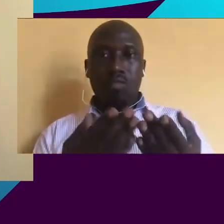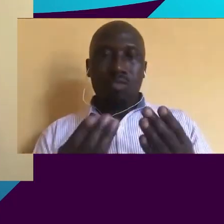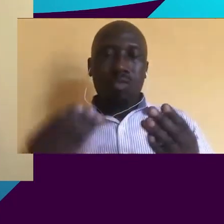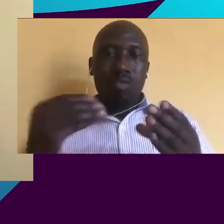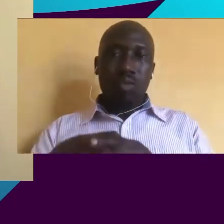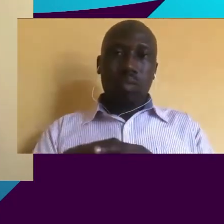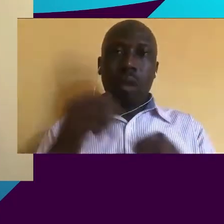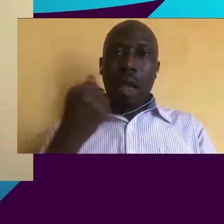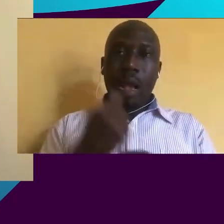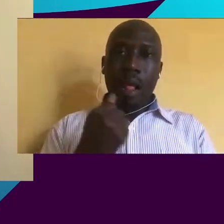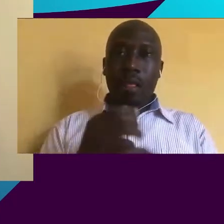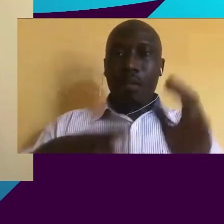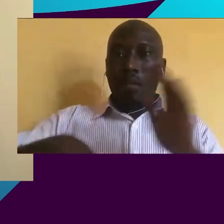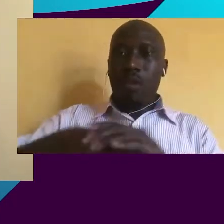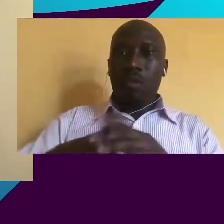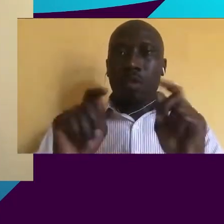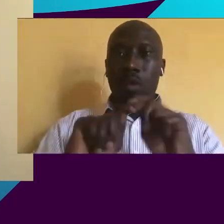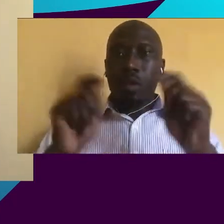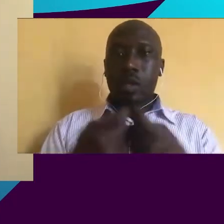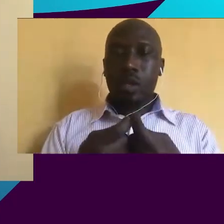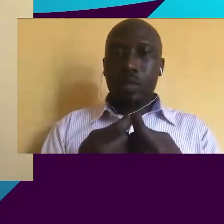Team.